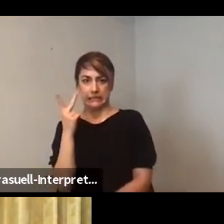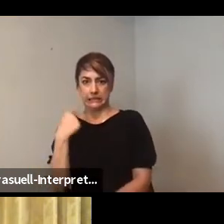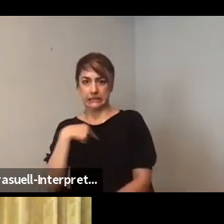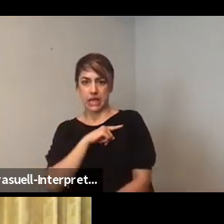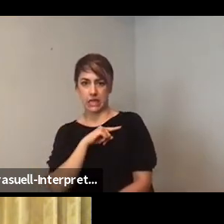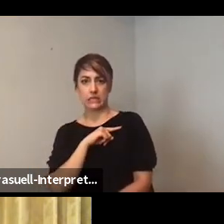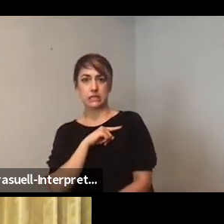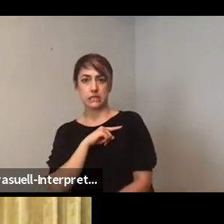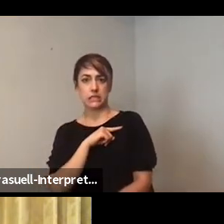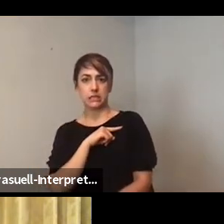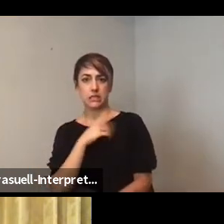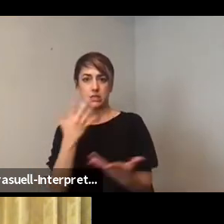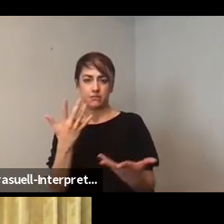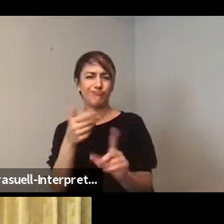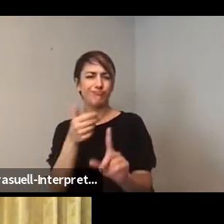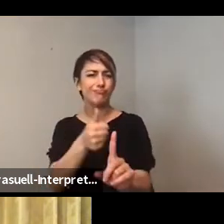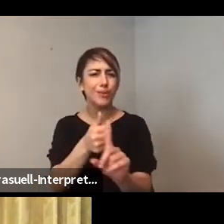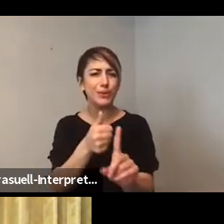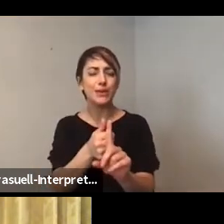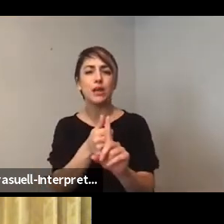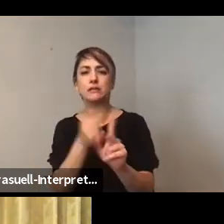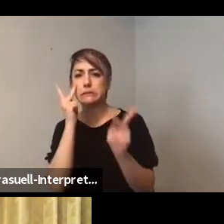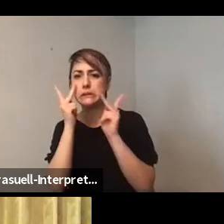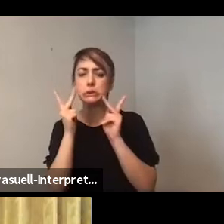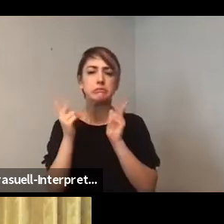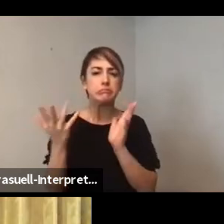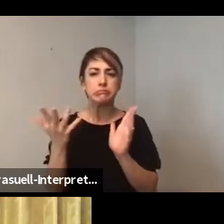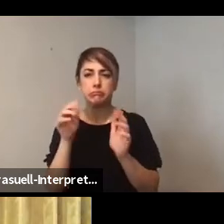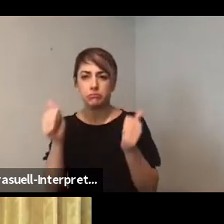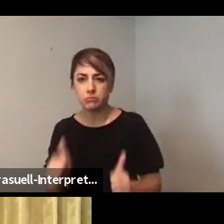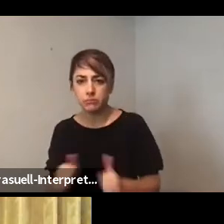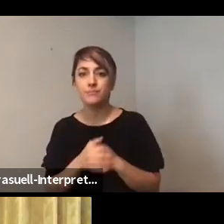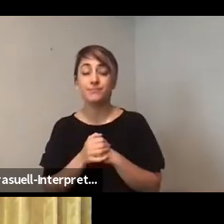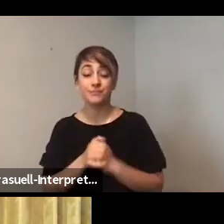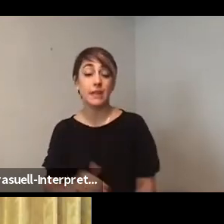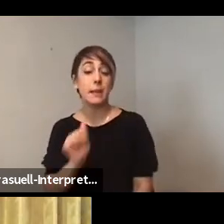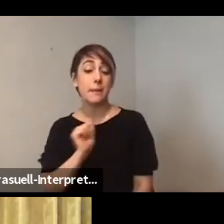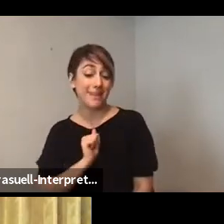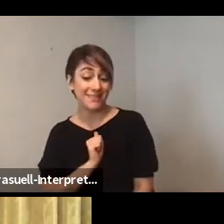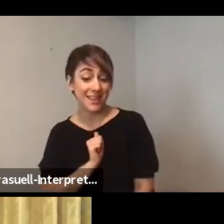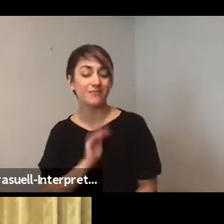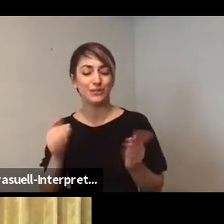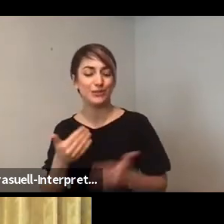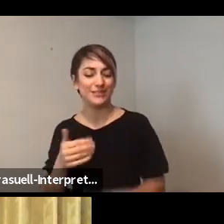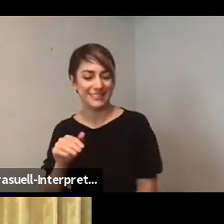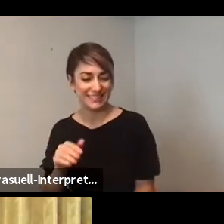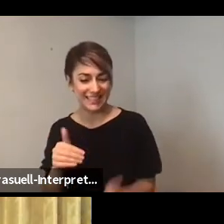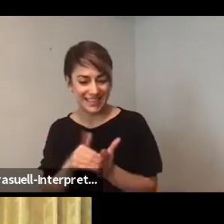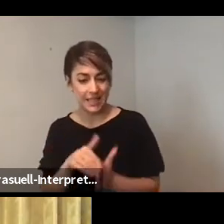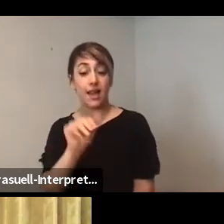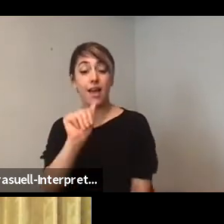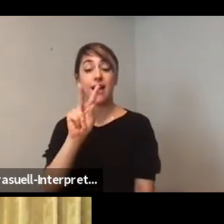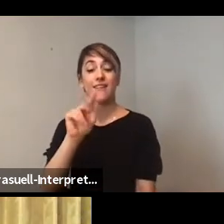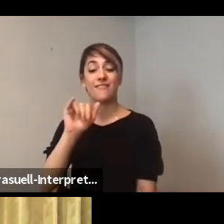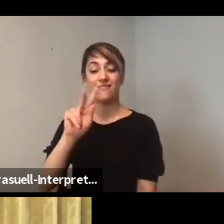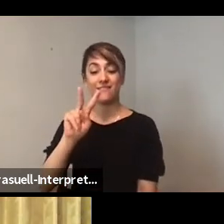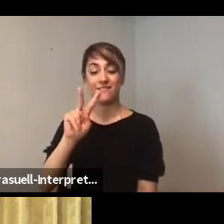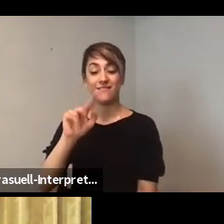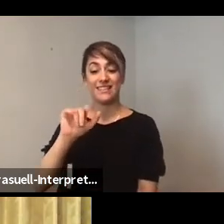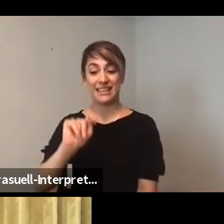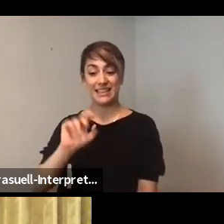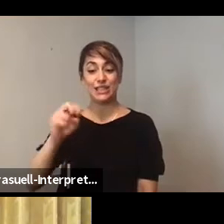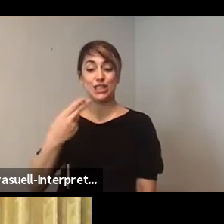with the visual impairs, I will describe myself. I am Abavit Shaked. I'm from Israel, and I'm in a